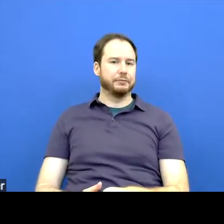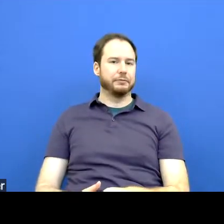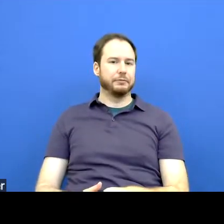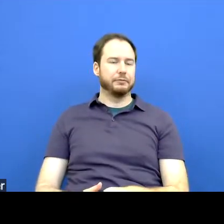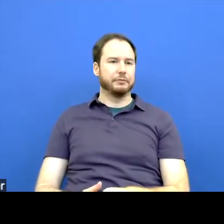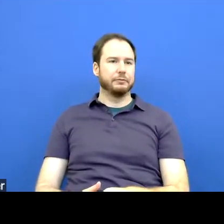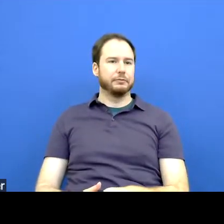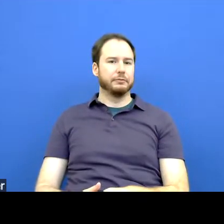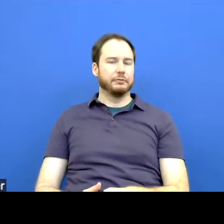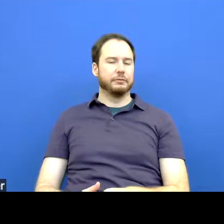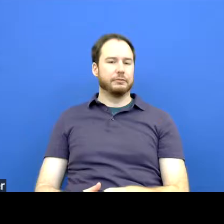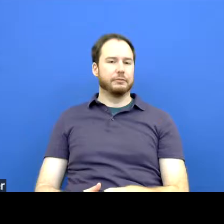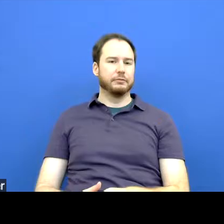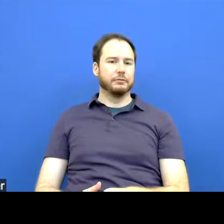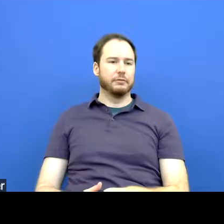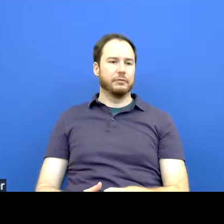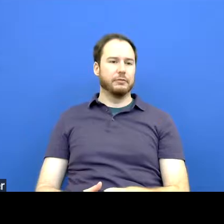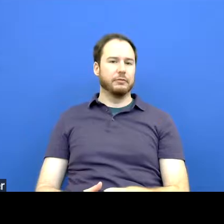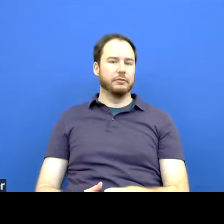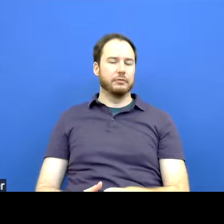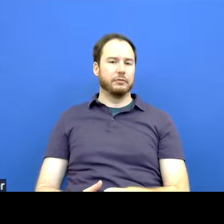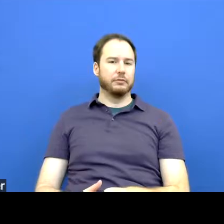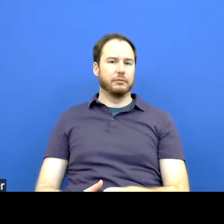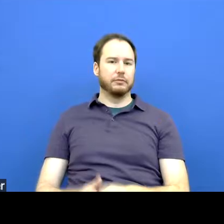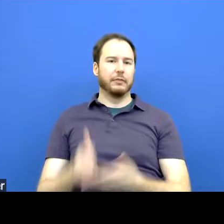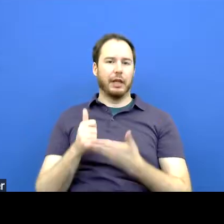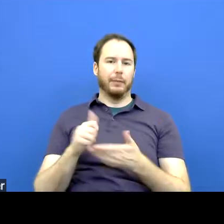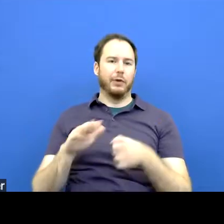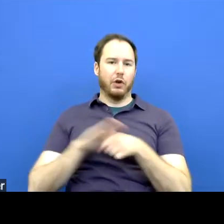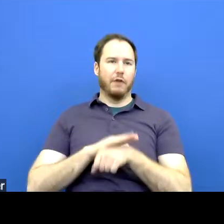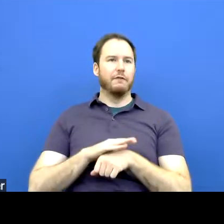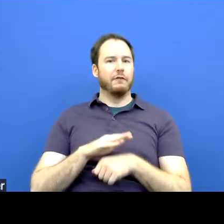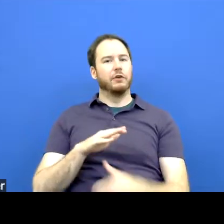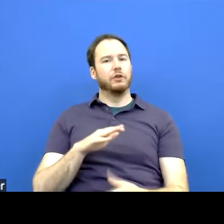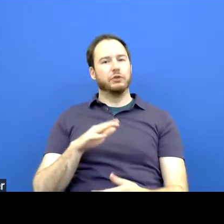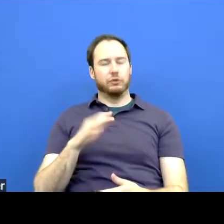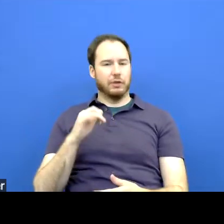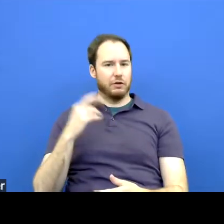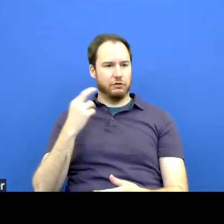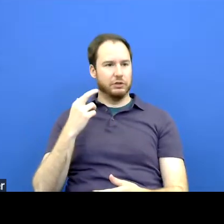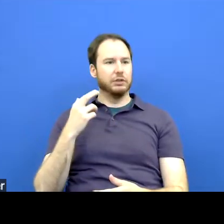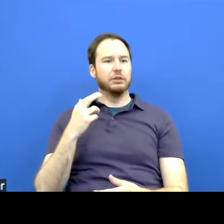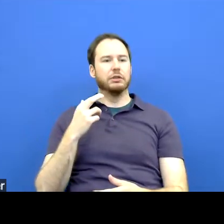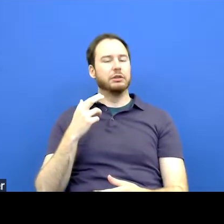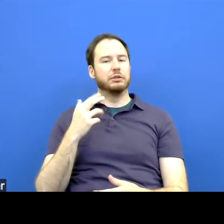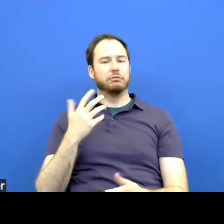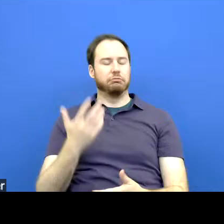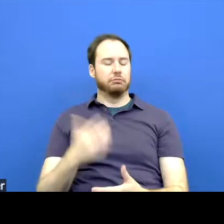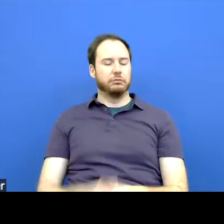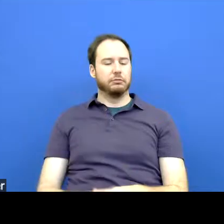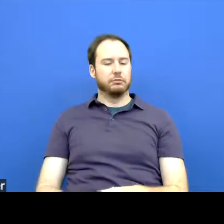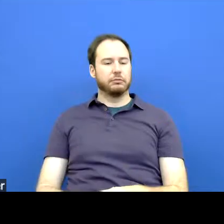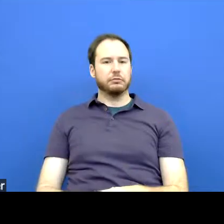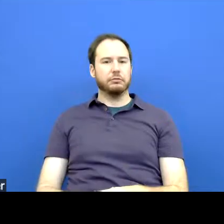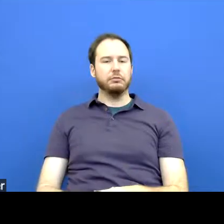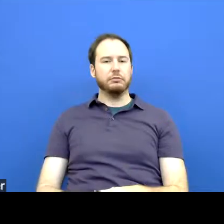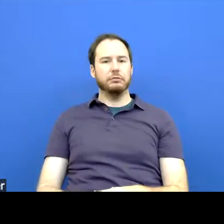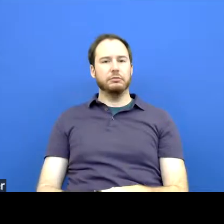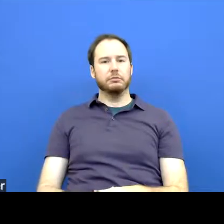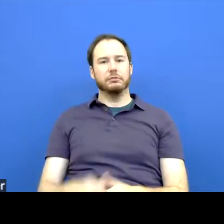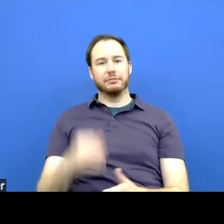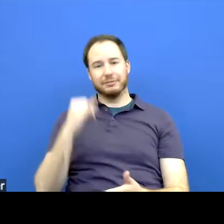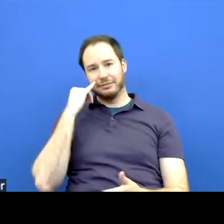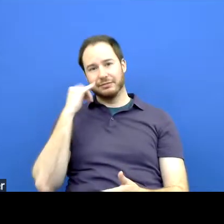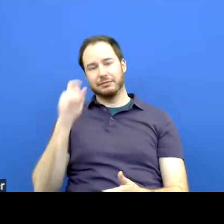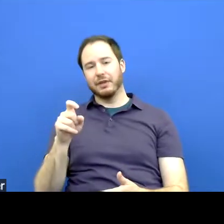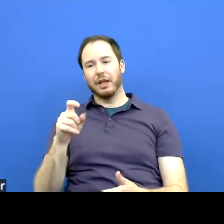and just to cover that instance. So the idea is, like I said, if they have to come in and they've got